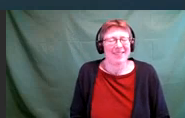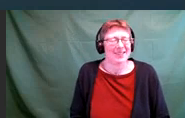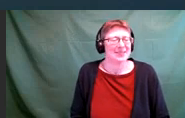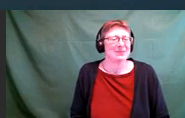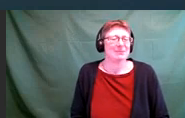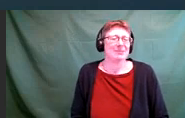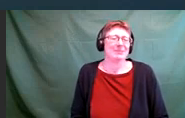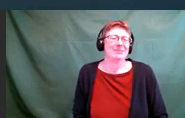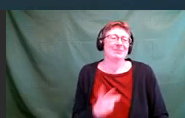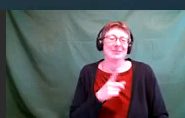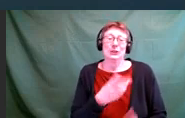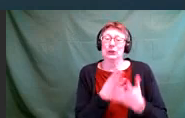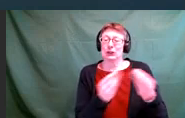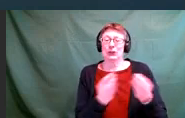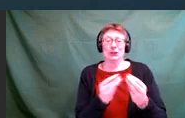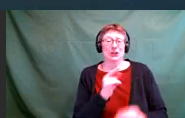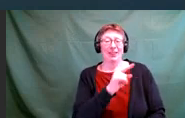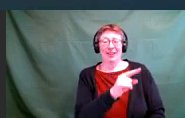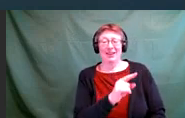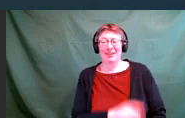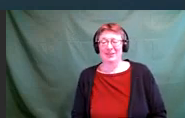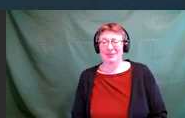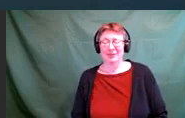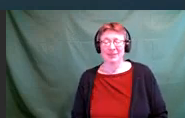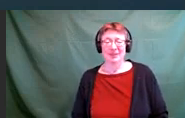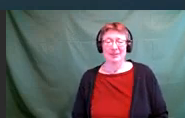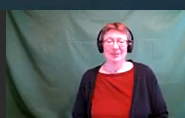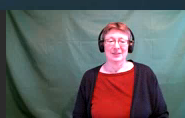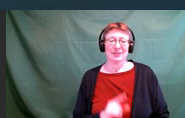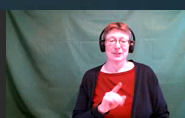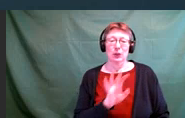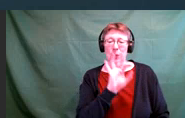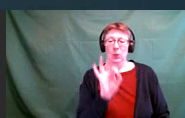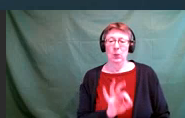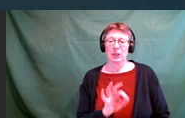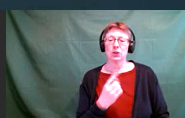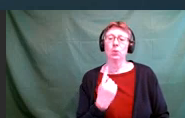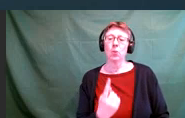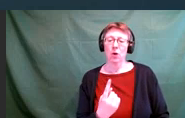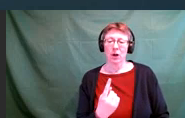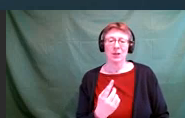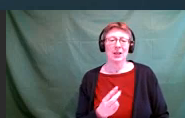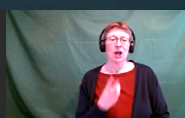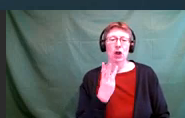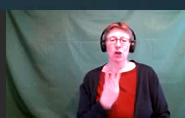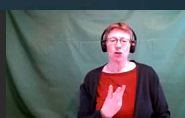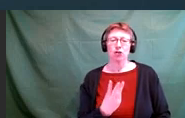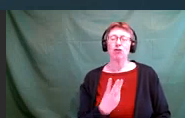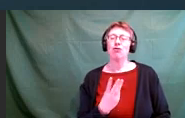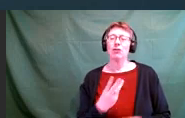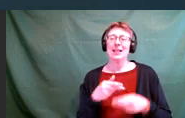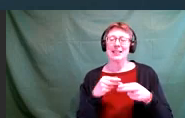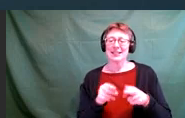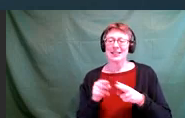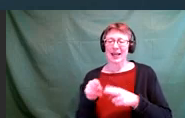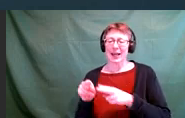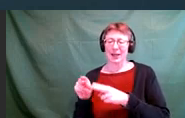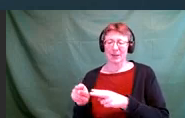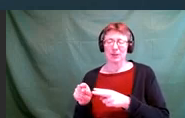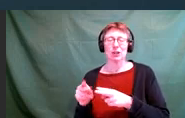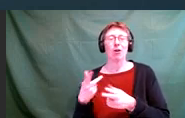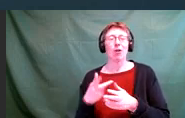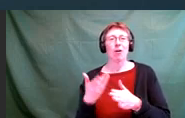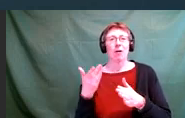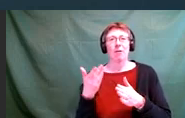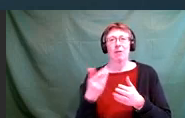all the solutions are there. So the first one are the 3 types of market efficiency. So we've got weak form efficiency, which is